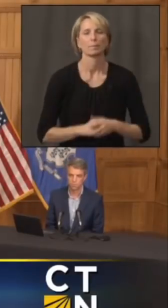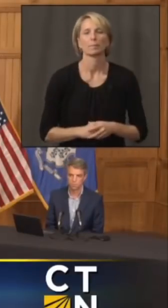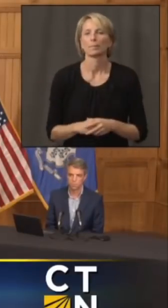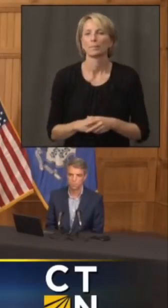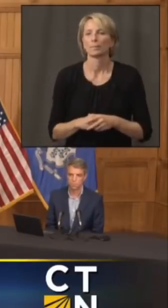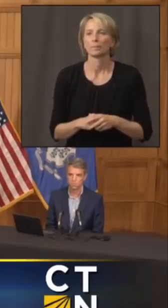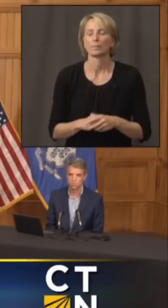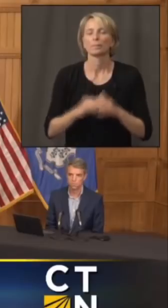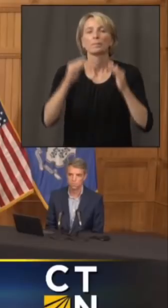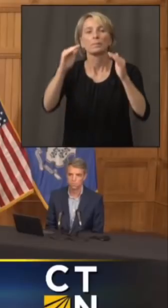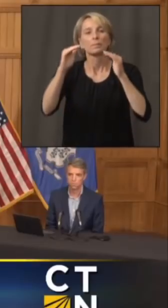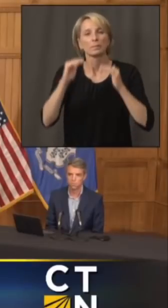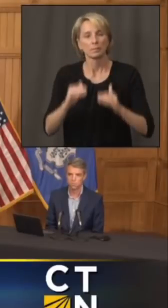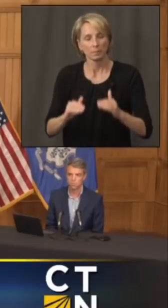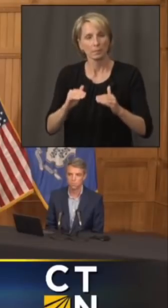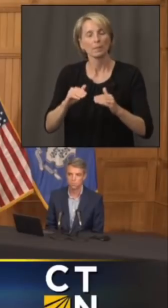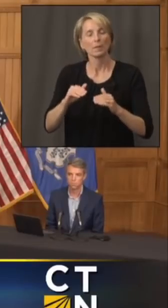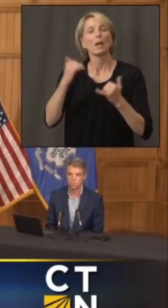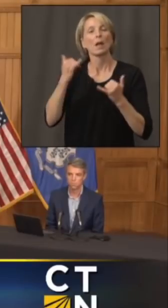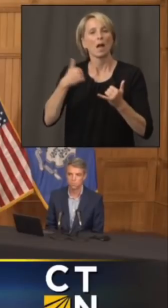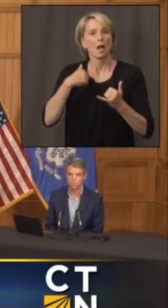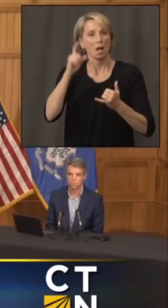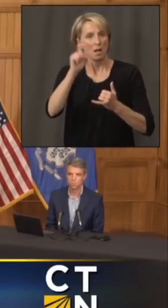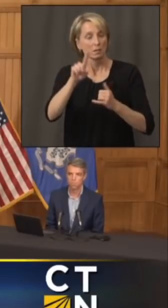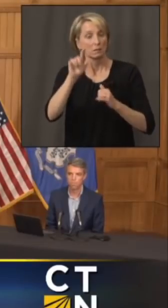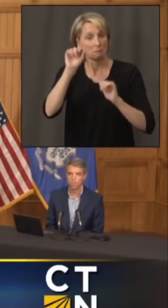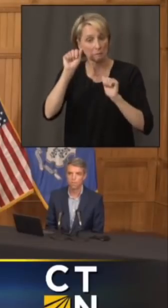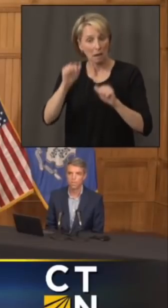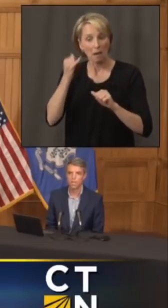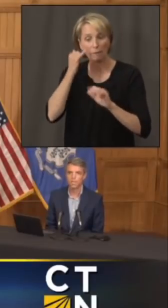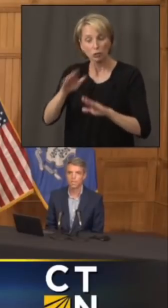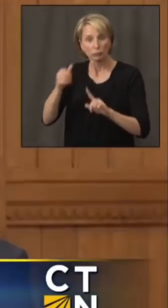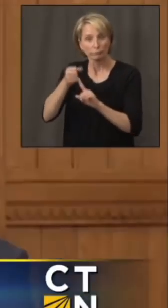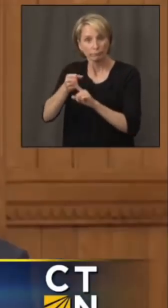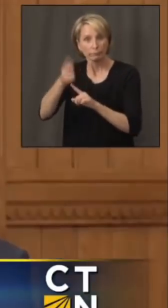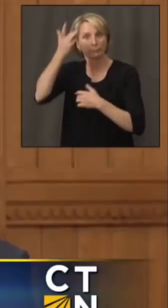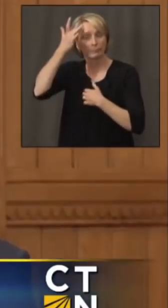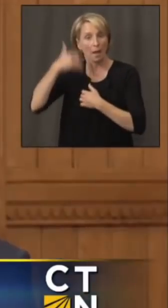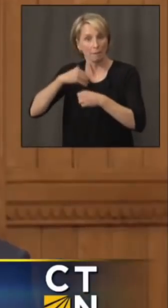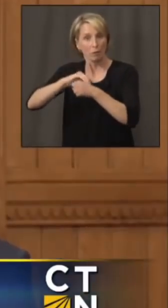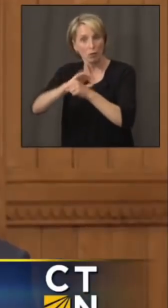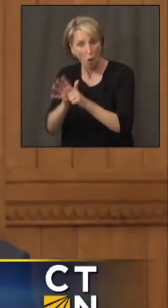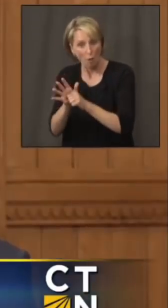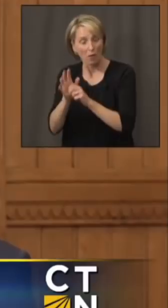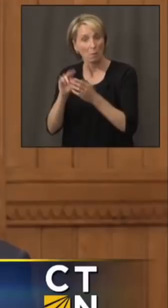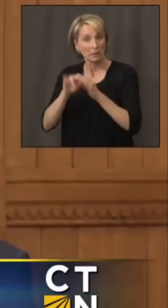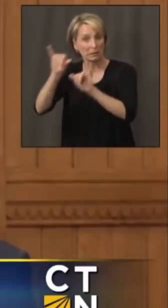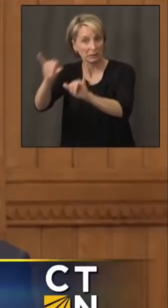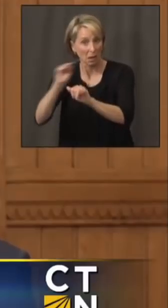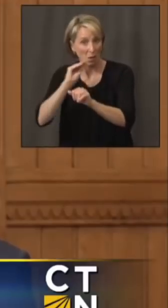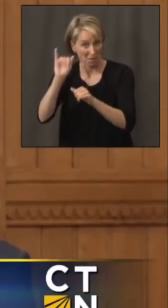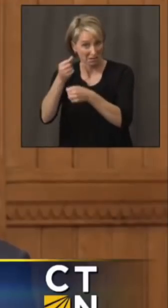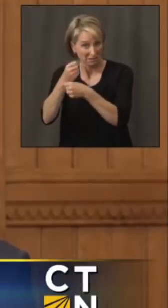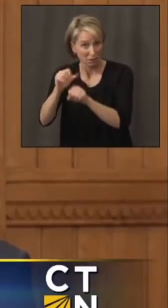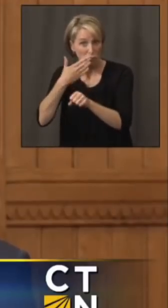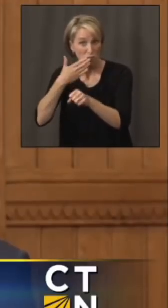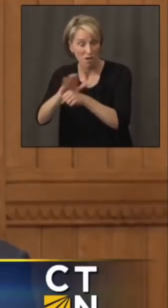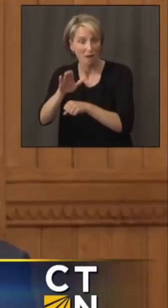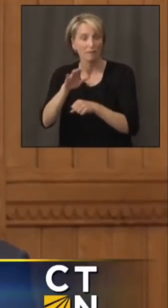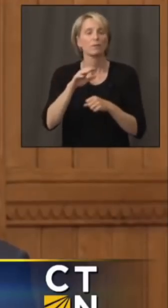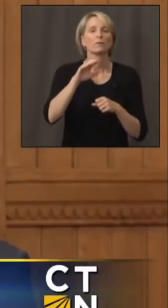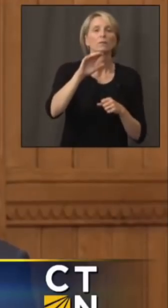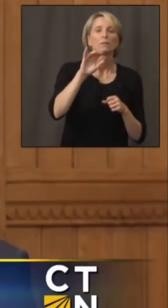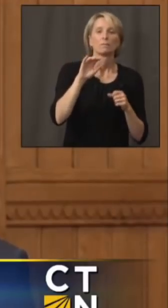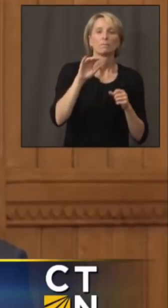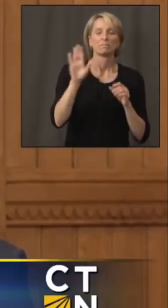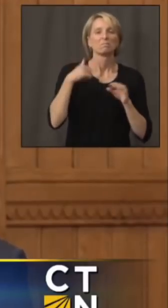and you isolate them at home, or? Yeah, again, go to the CDC website. There's tons of guidelines. Okay. It's a lot